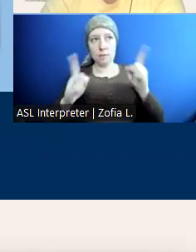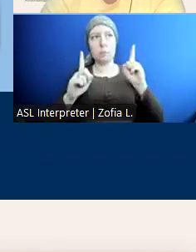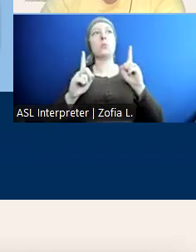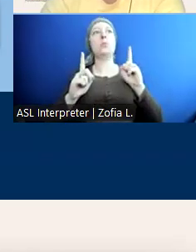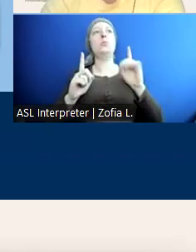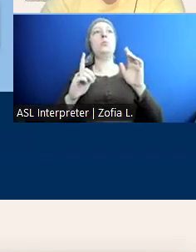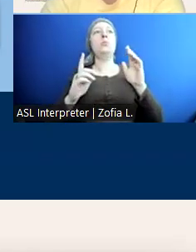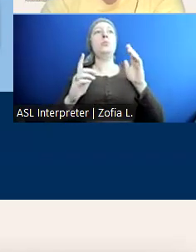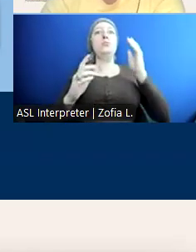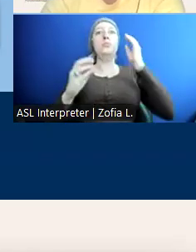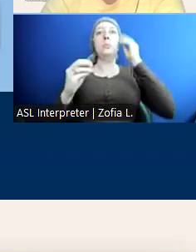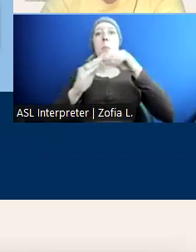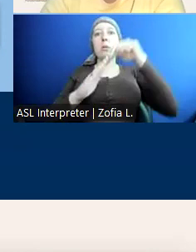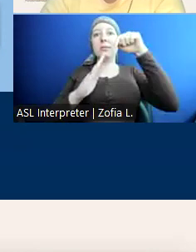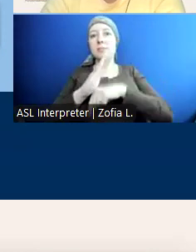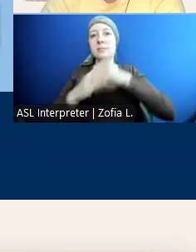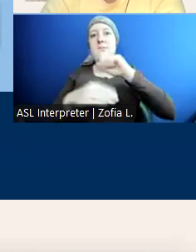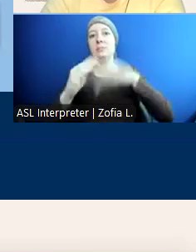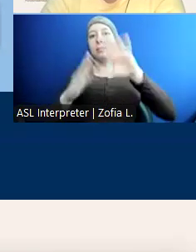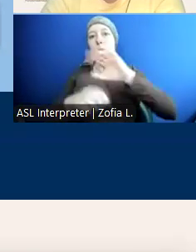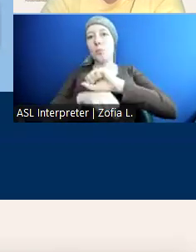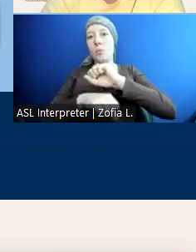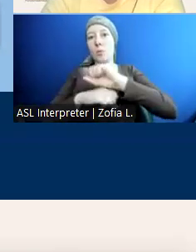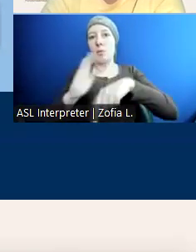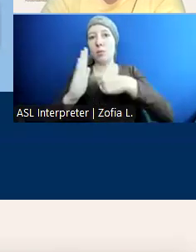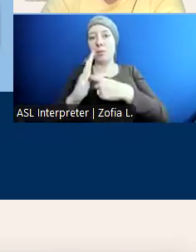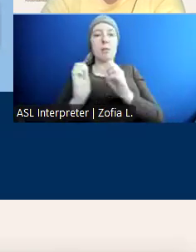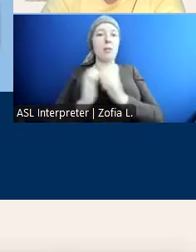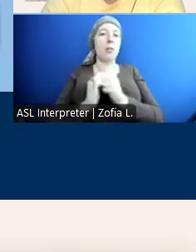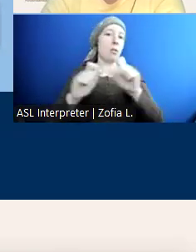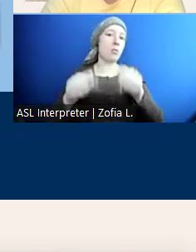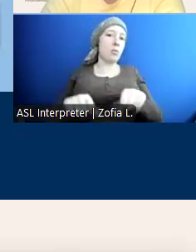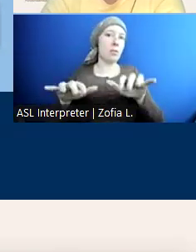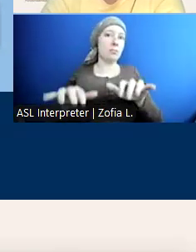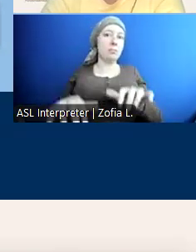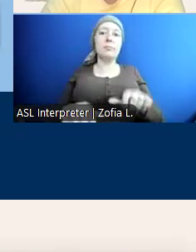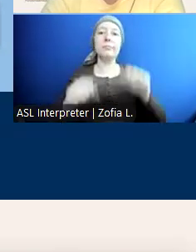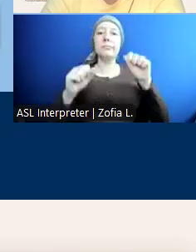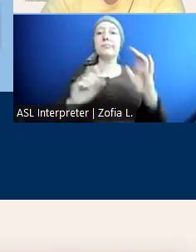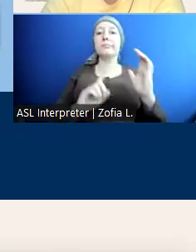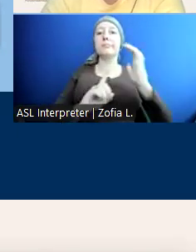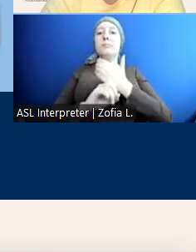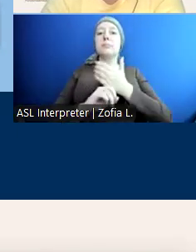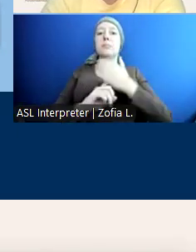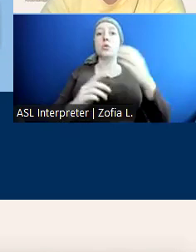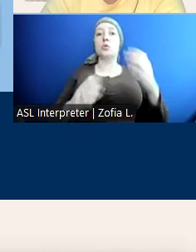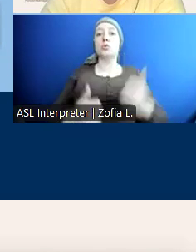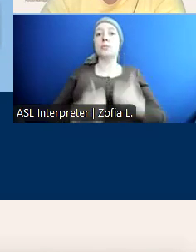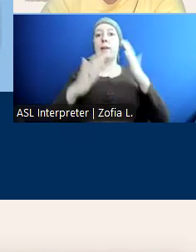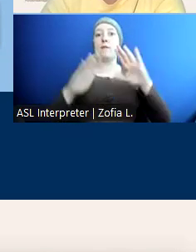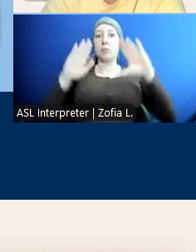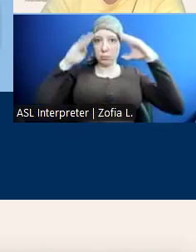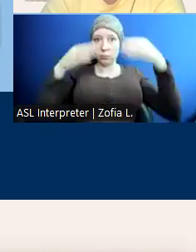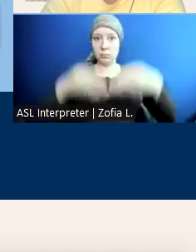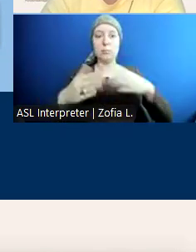think deeper about your role and how you can take perhaps a survivor-centered approach, and that you